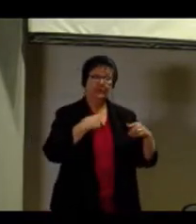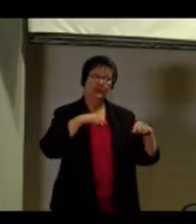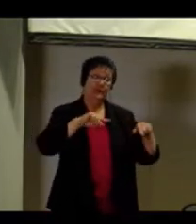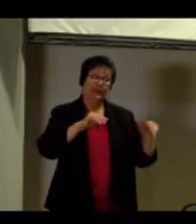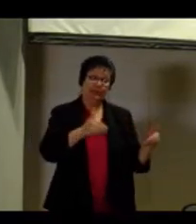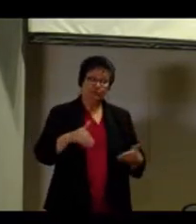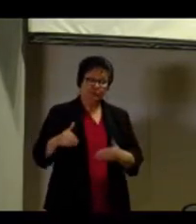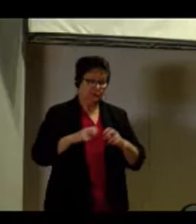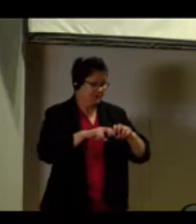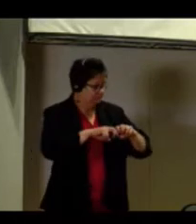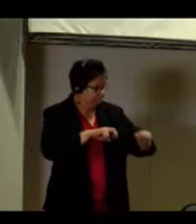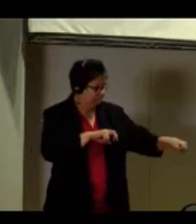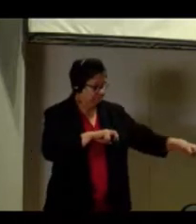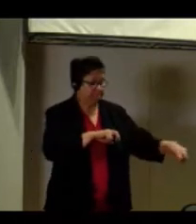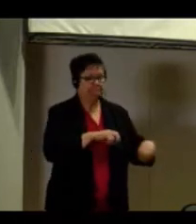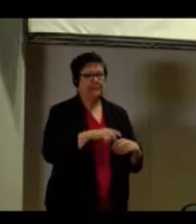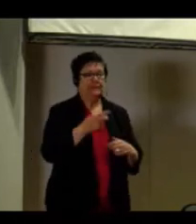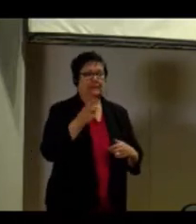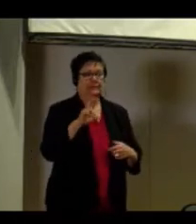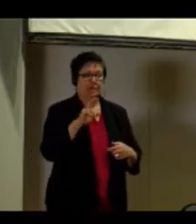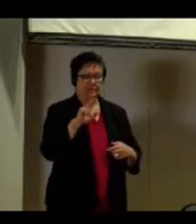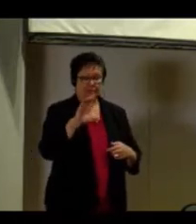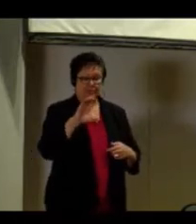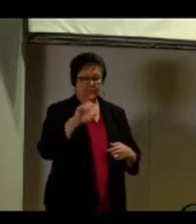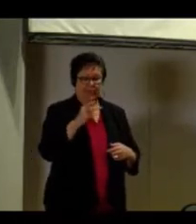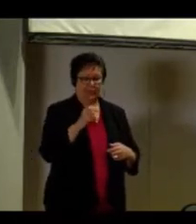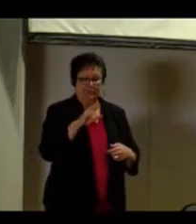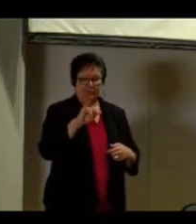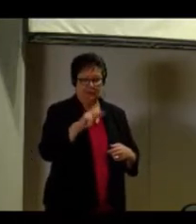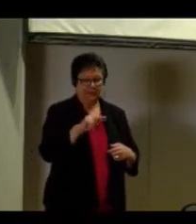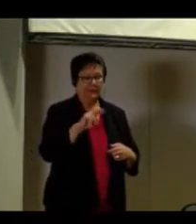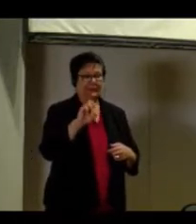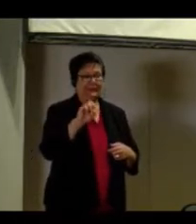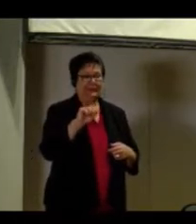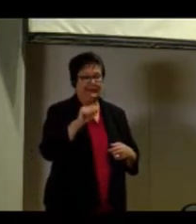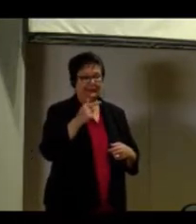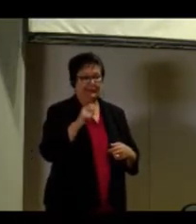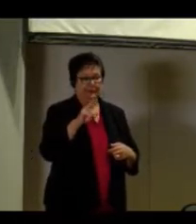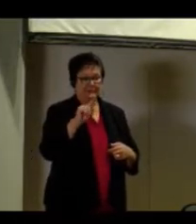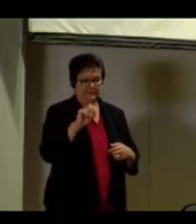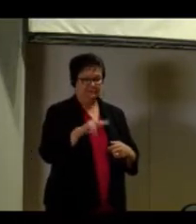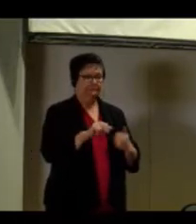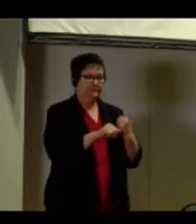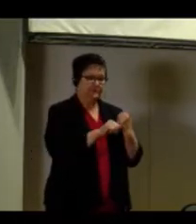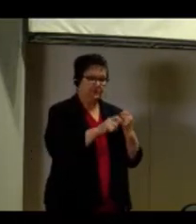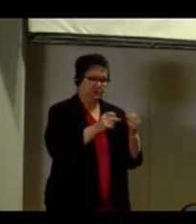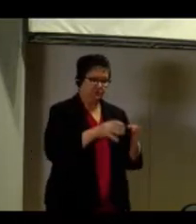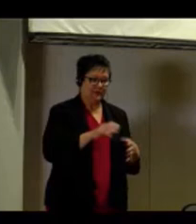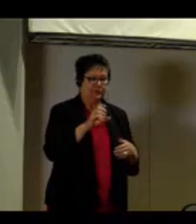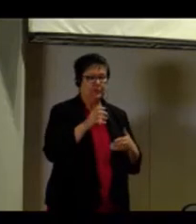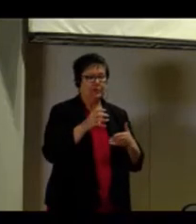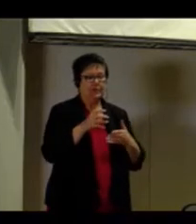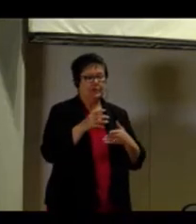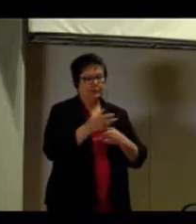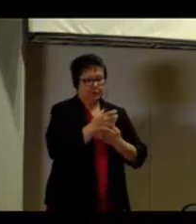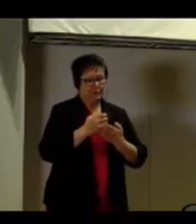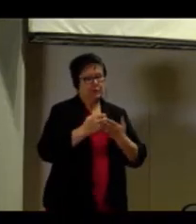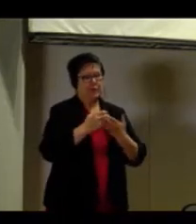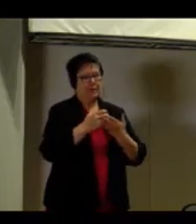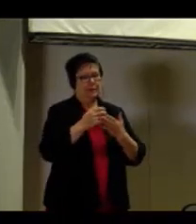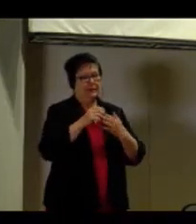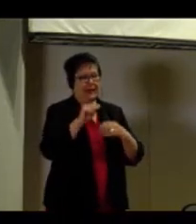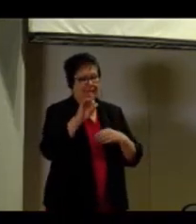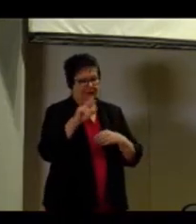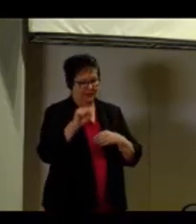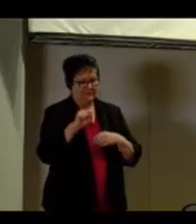panelists. Dr. Catherine Eagleton is Associate Director of Curatorial Affairs at the National Museum of American